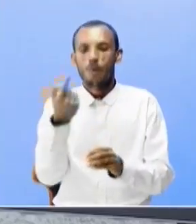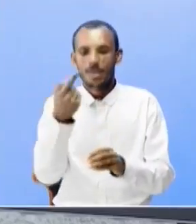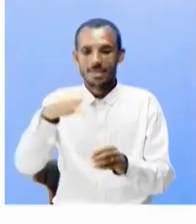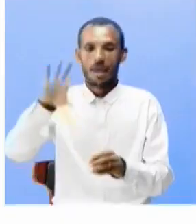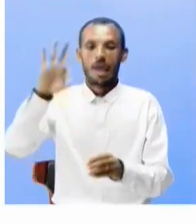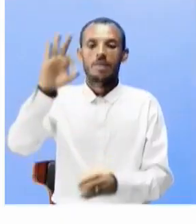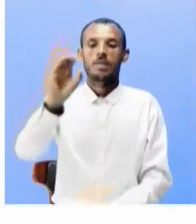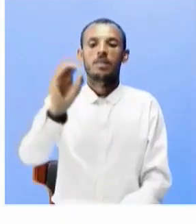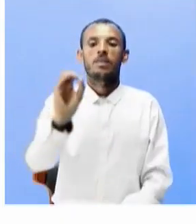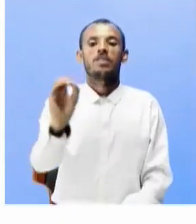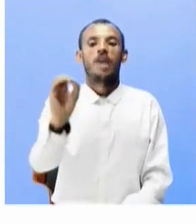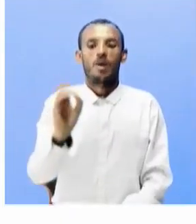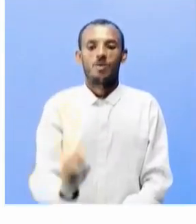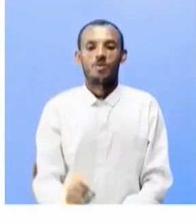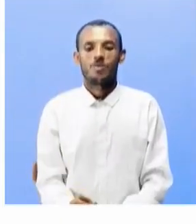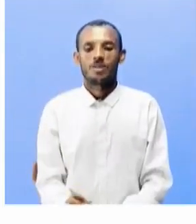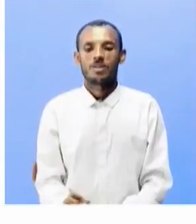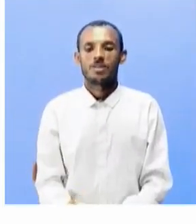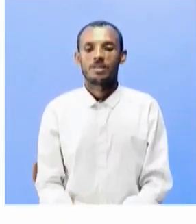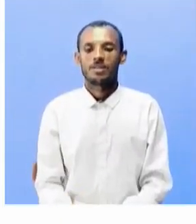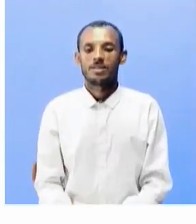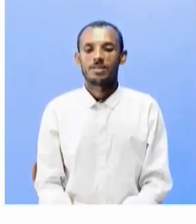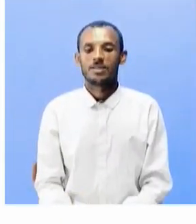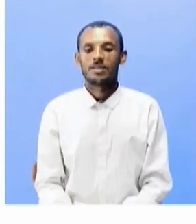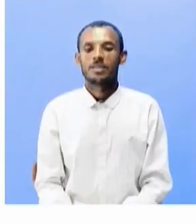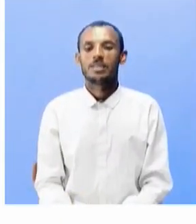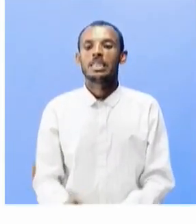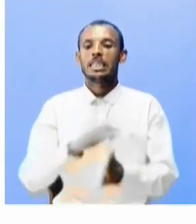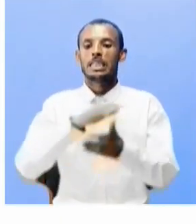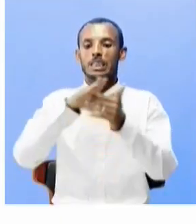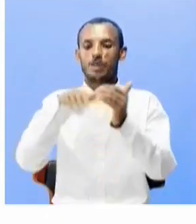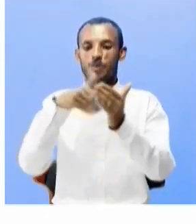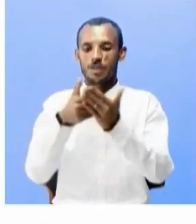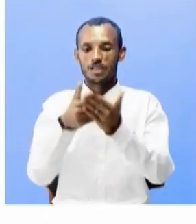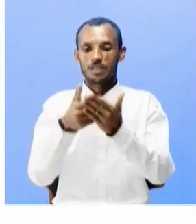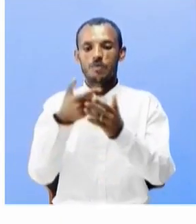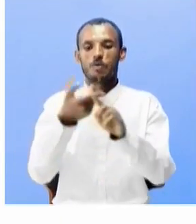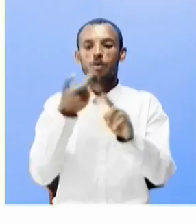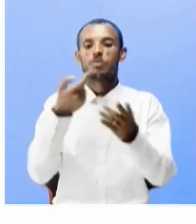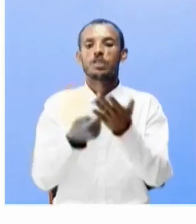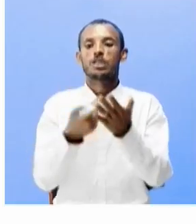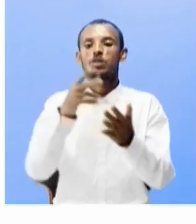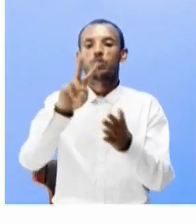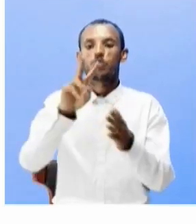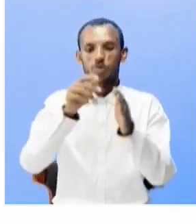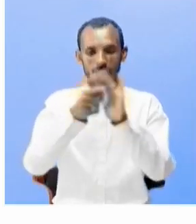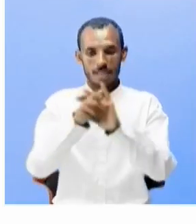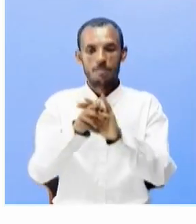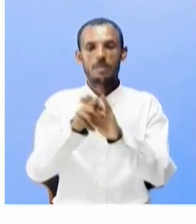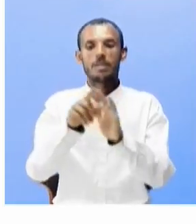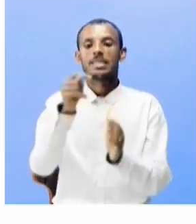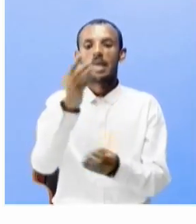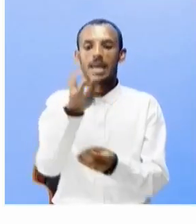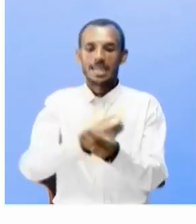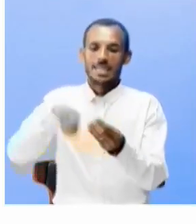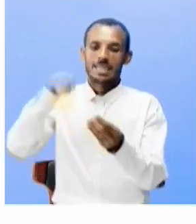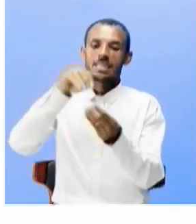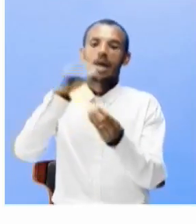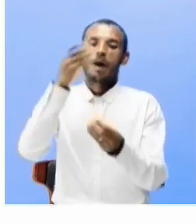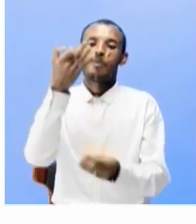0. Therefore, the conclusion from these two examples, the sum of